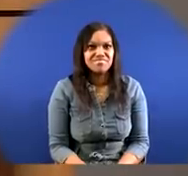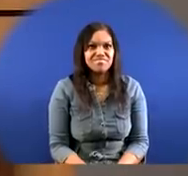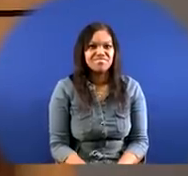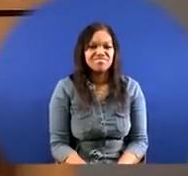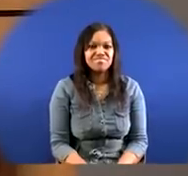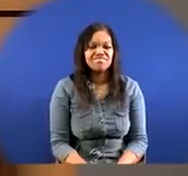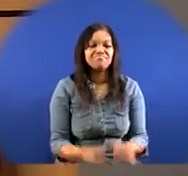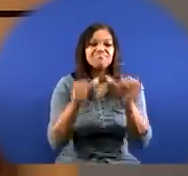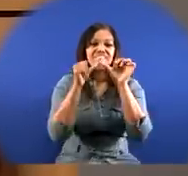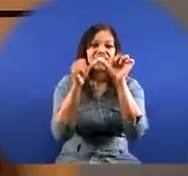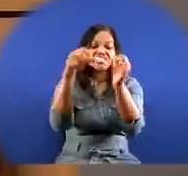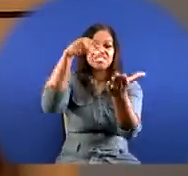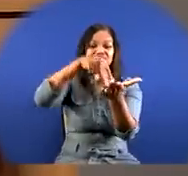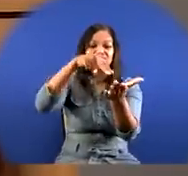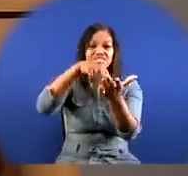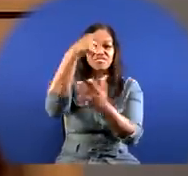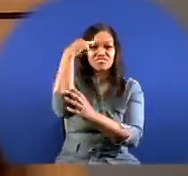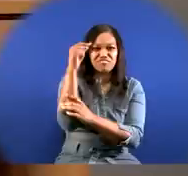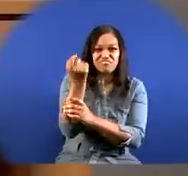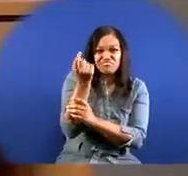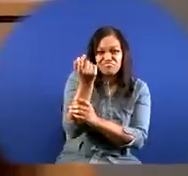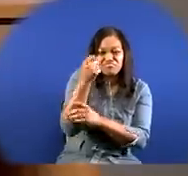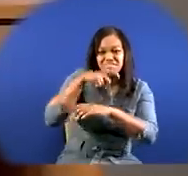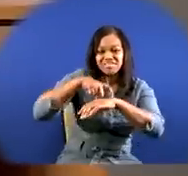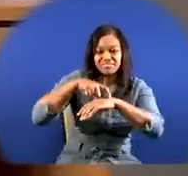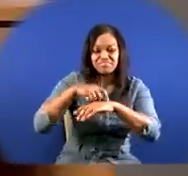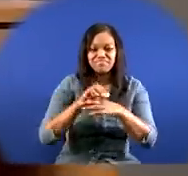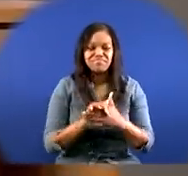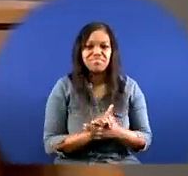you would remain standing for just a moment